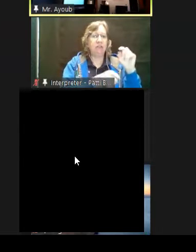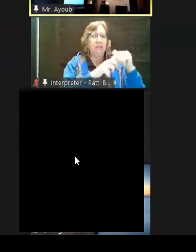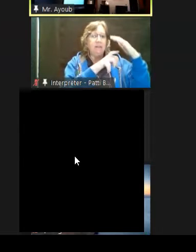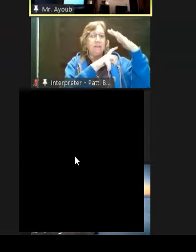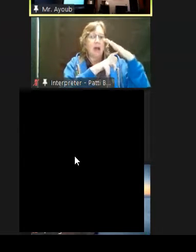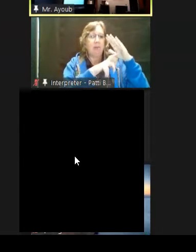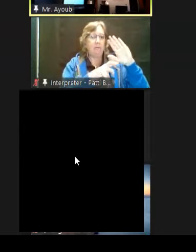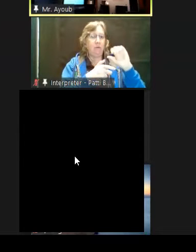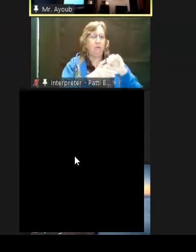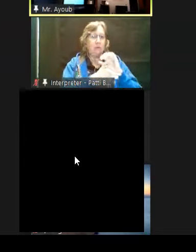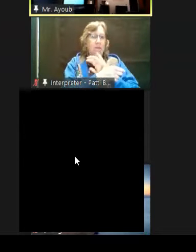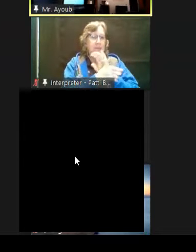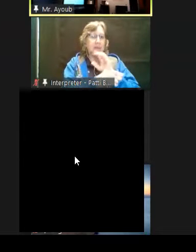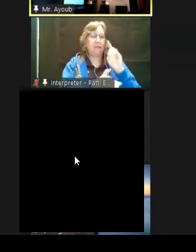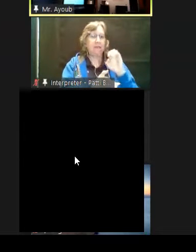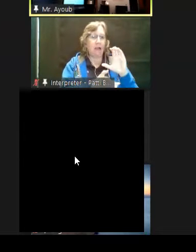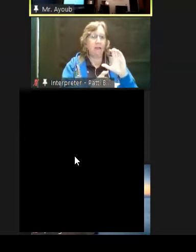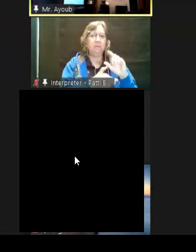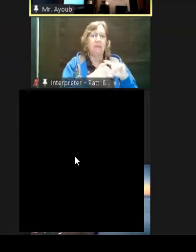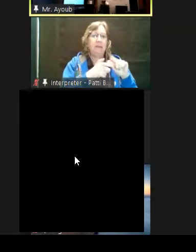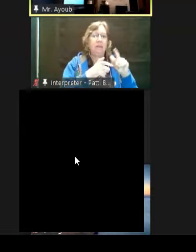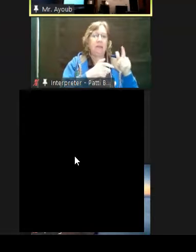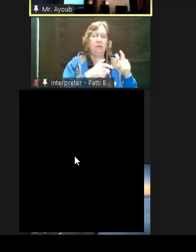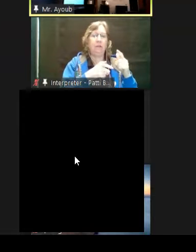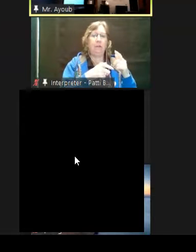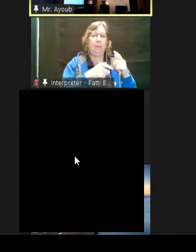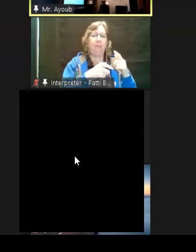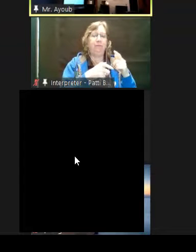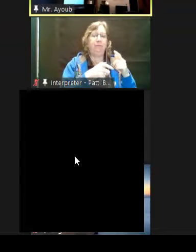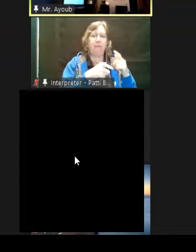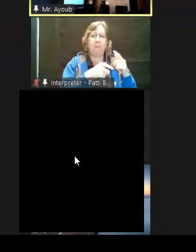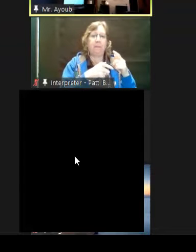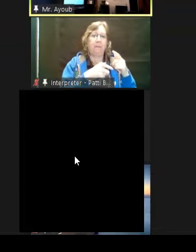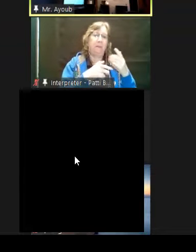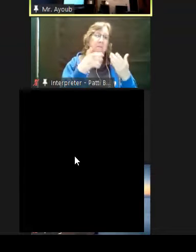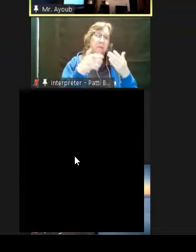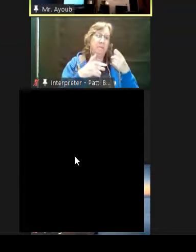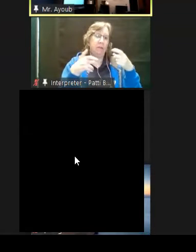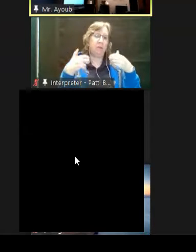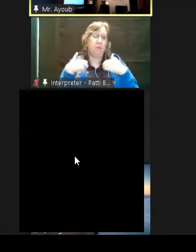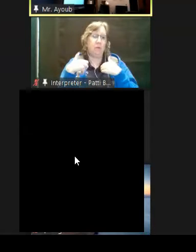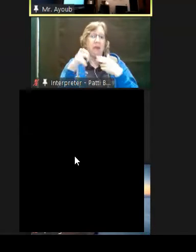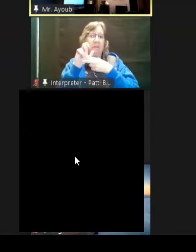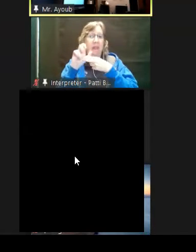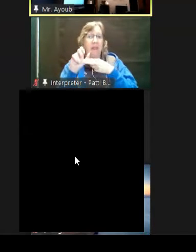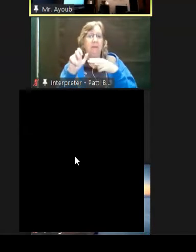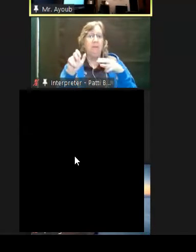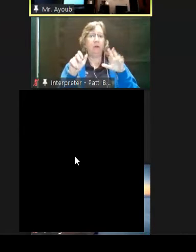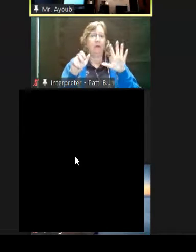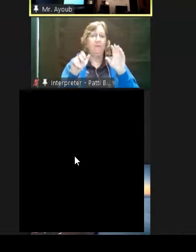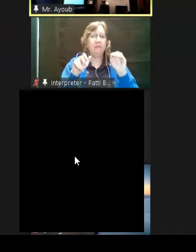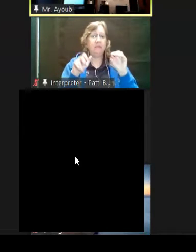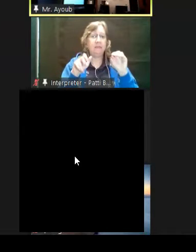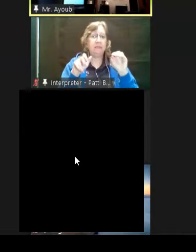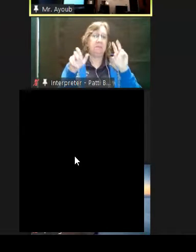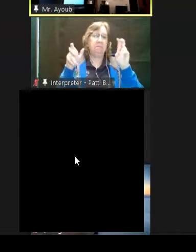And then you call the different pieces you need. So if you had 50 header ones and you created a style for